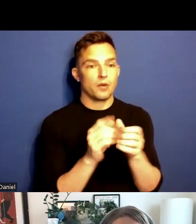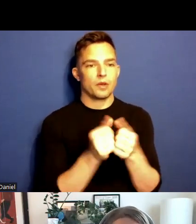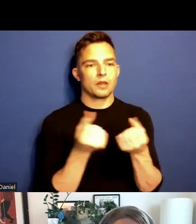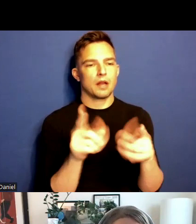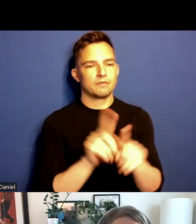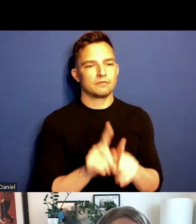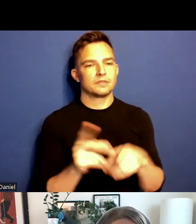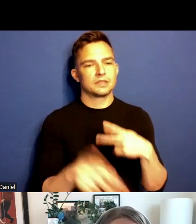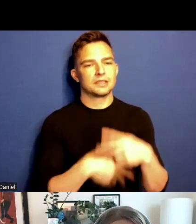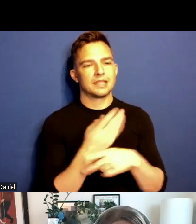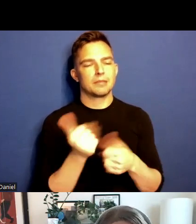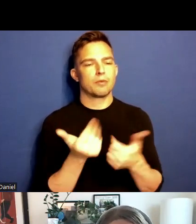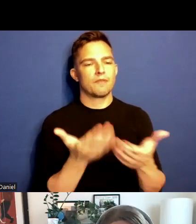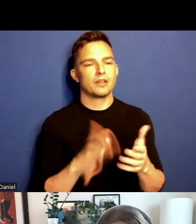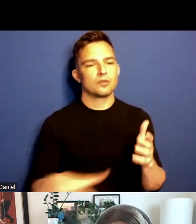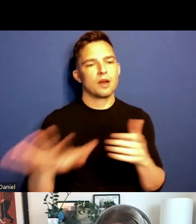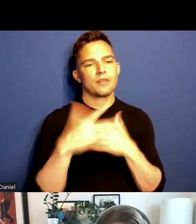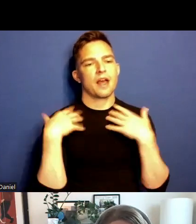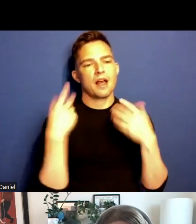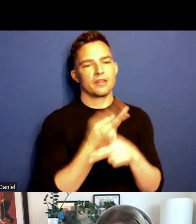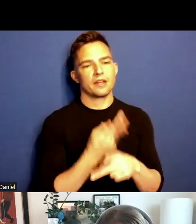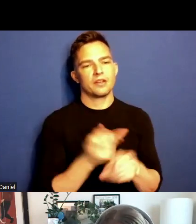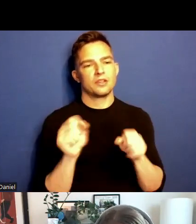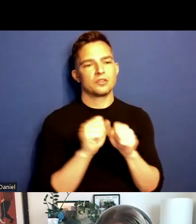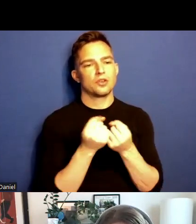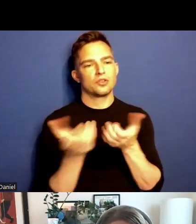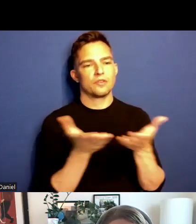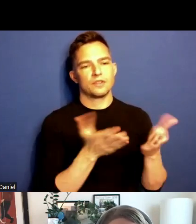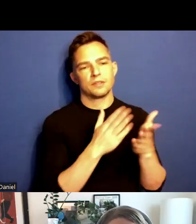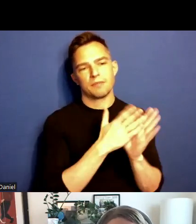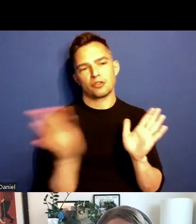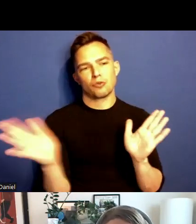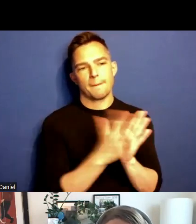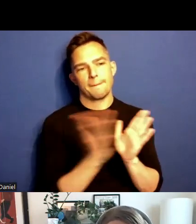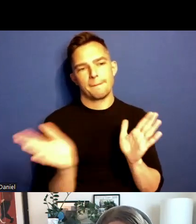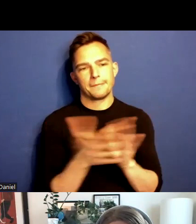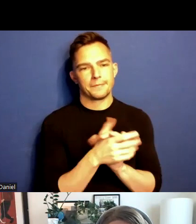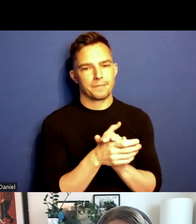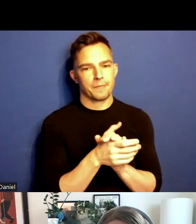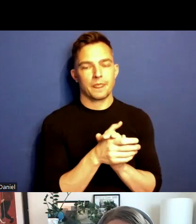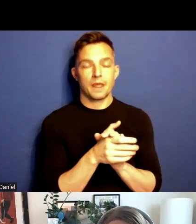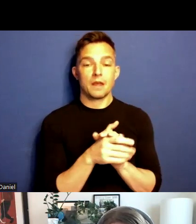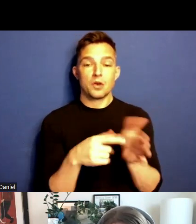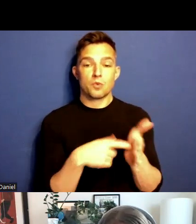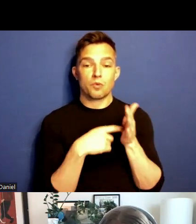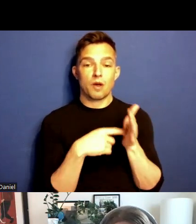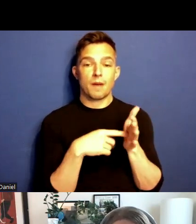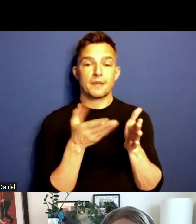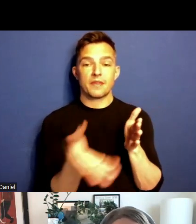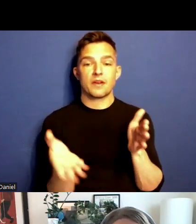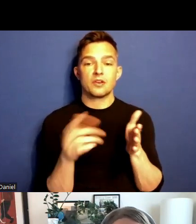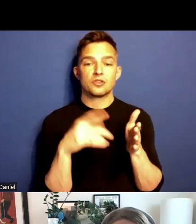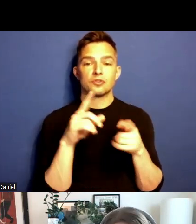types of providers across the healthcare and social services spectrum. There are requirements related to quality